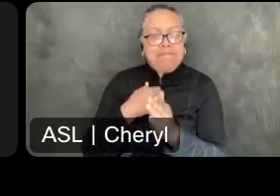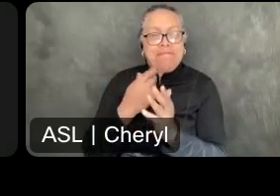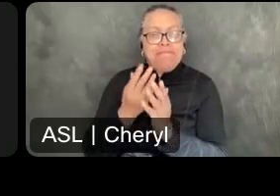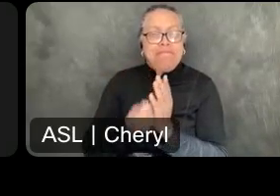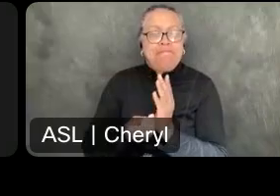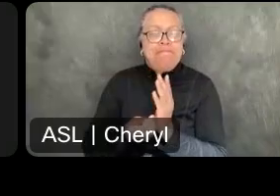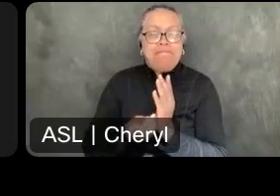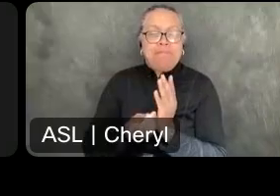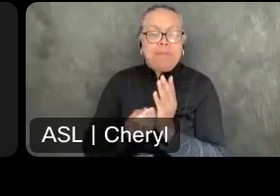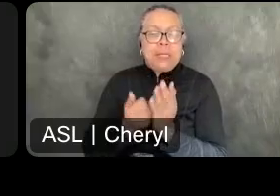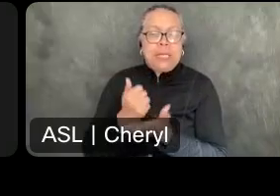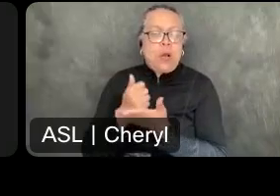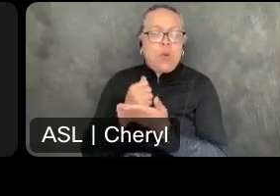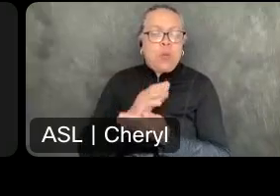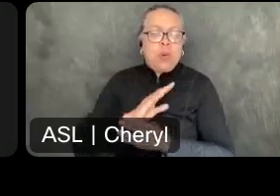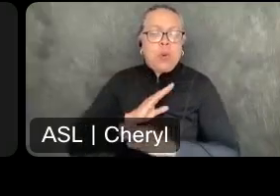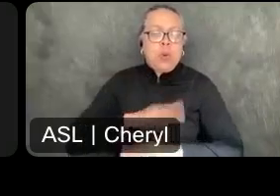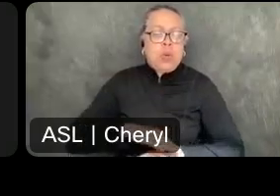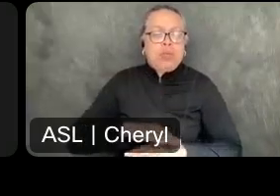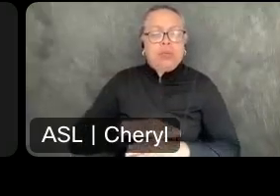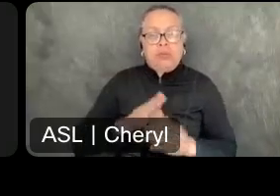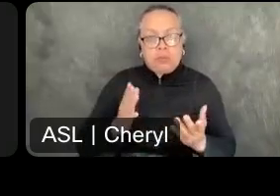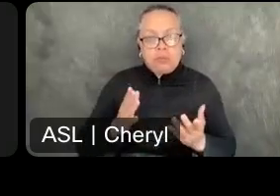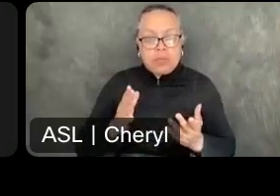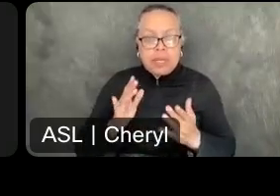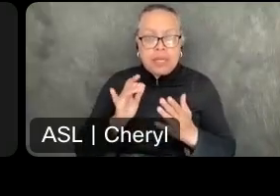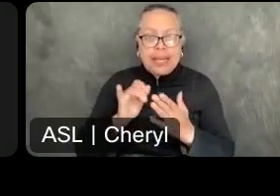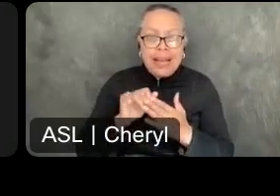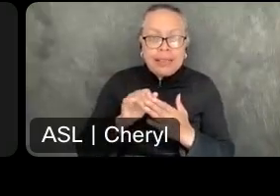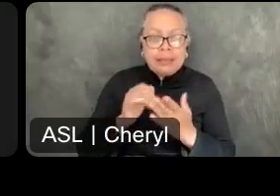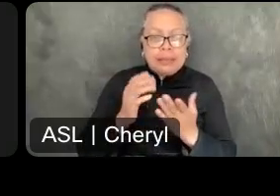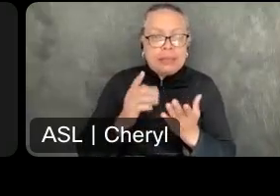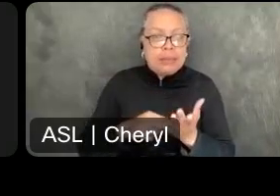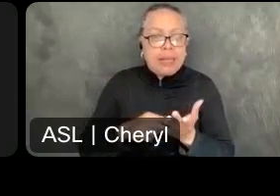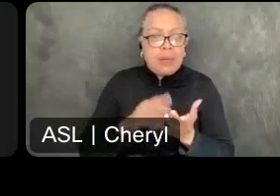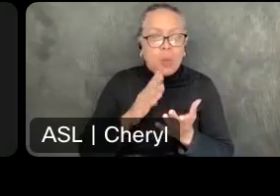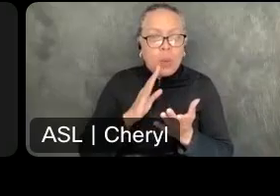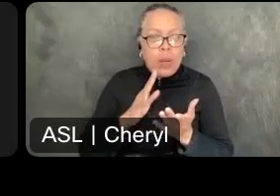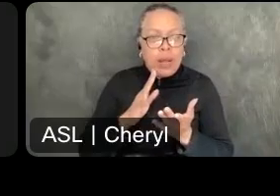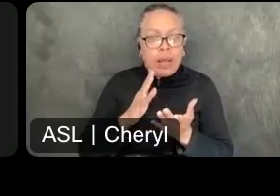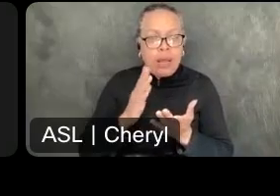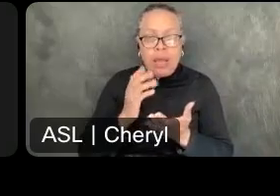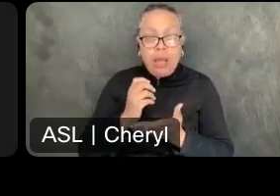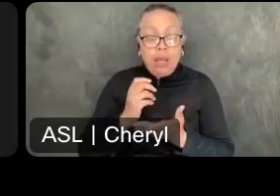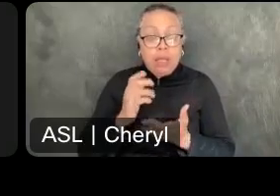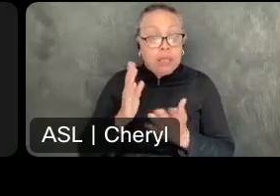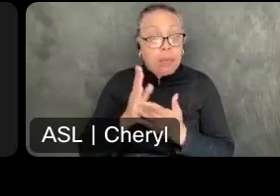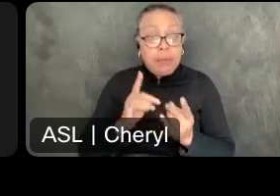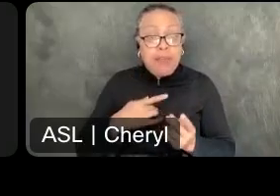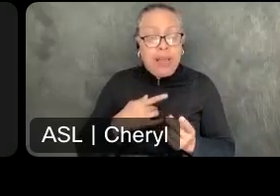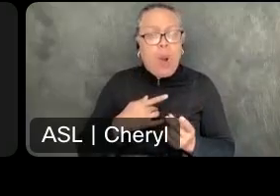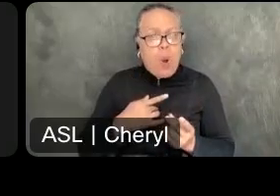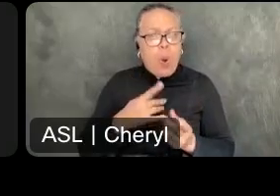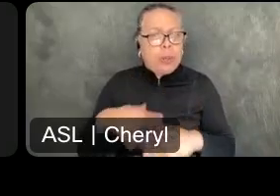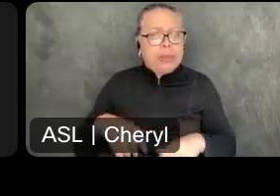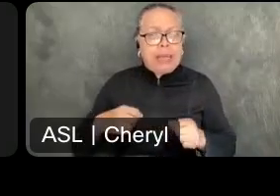relief, to honor those parts of us that are seeking that, to reclaim our power and are seeking that safety